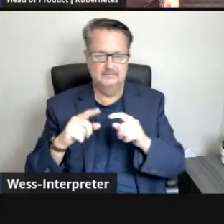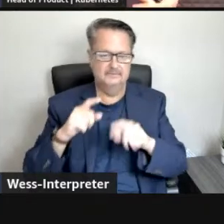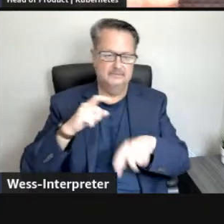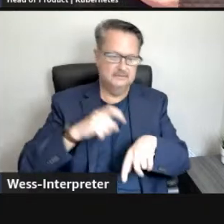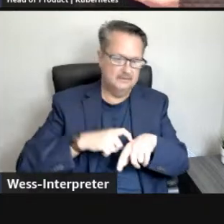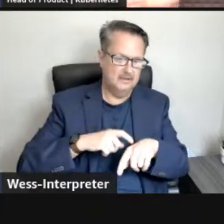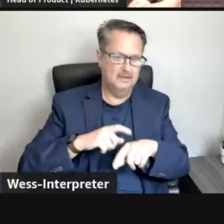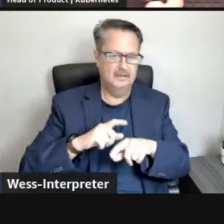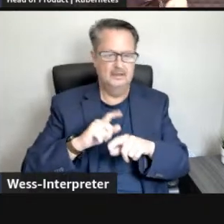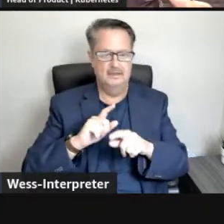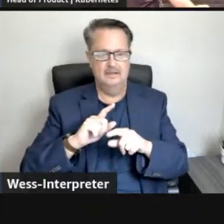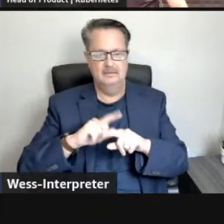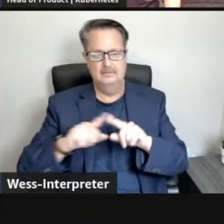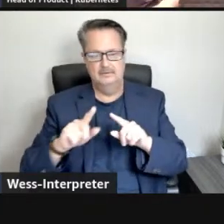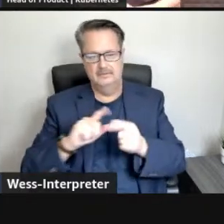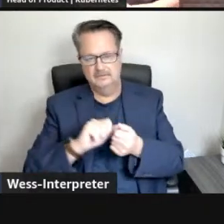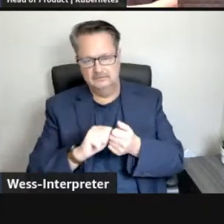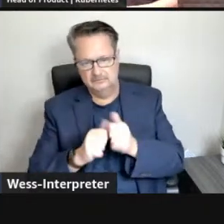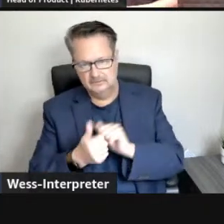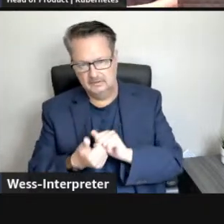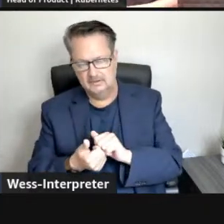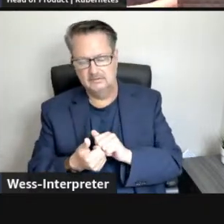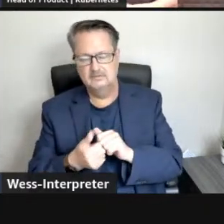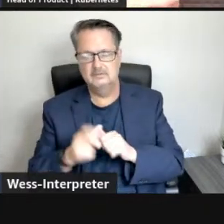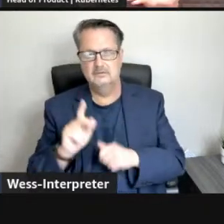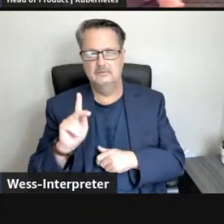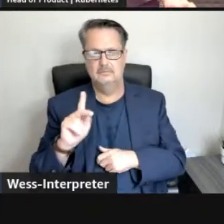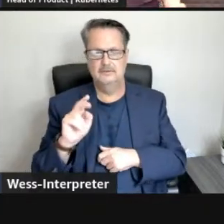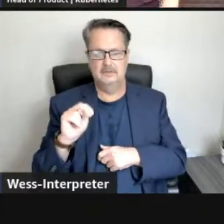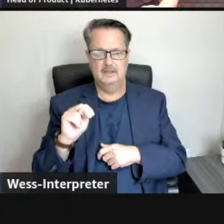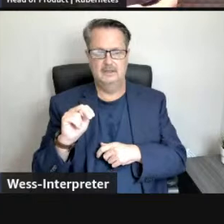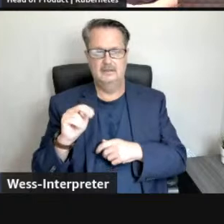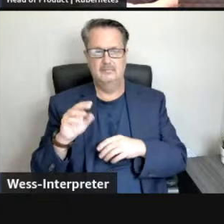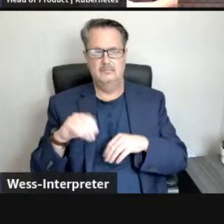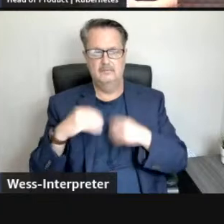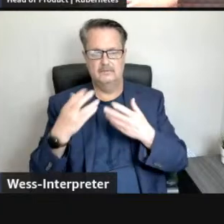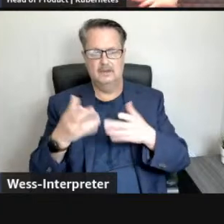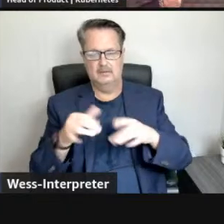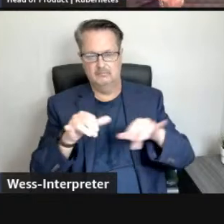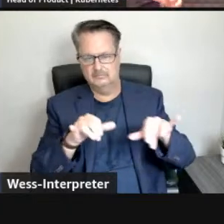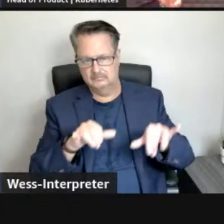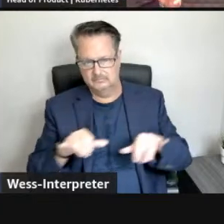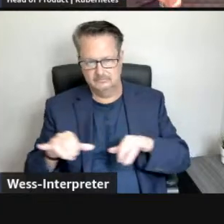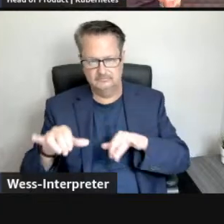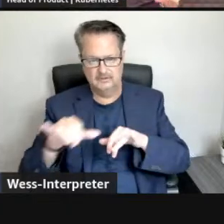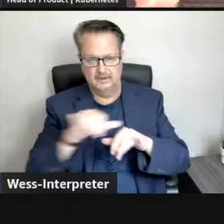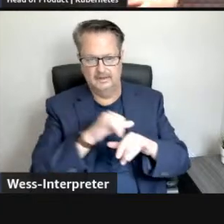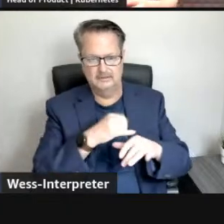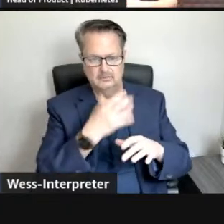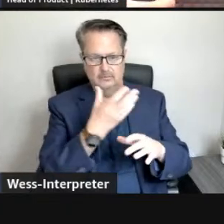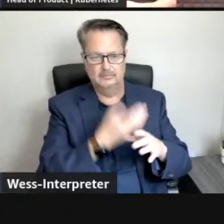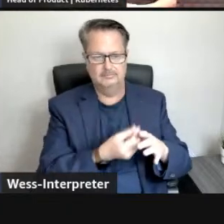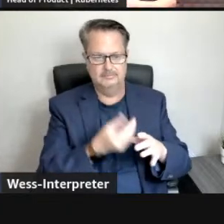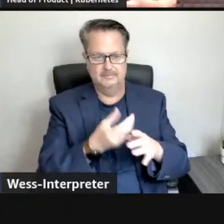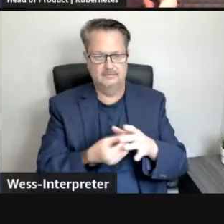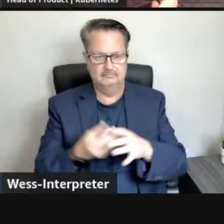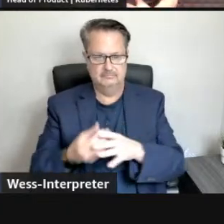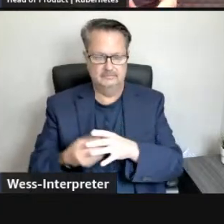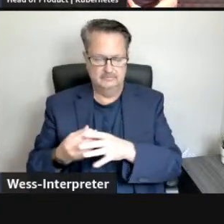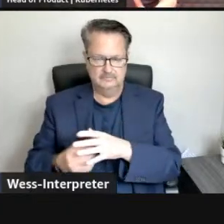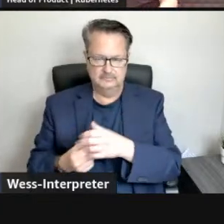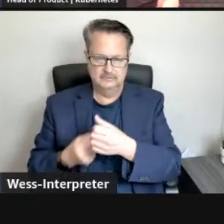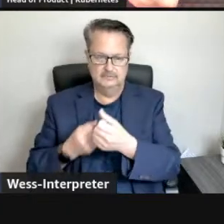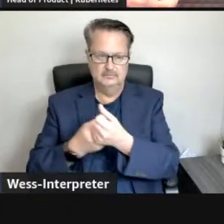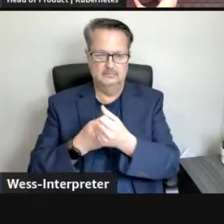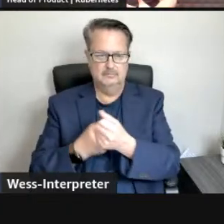Kubernetes, customers are driving consistency through the organization, eliminating those silos, allowing them to support multiple environments and different